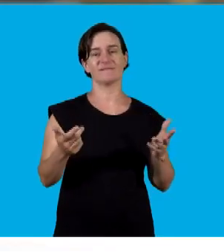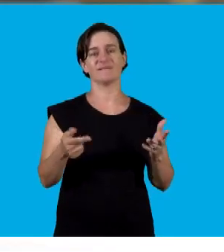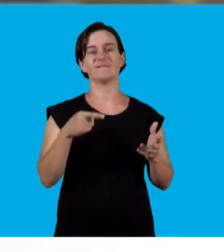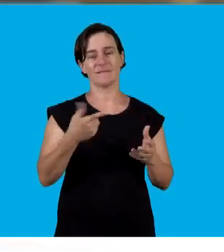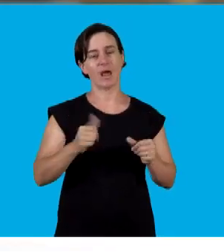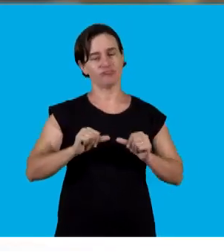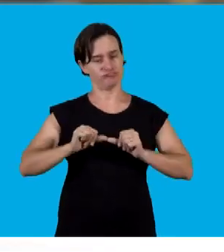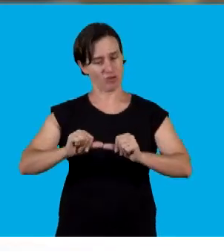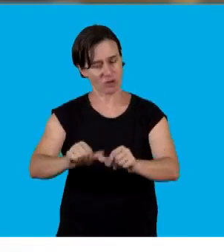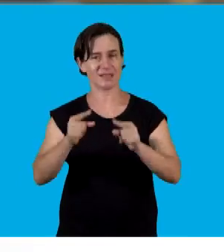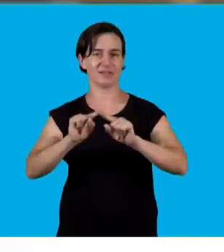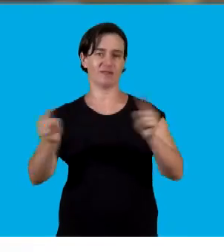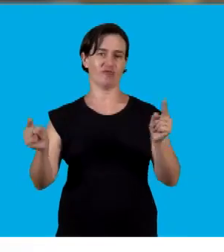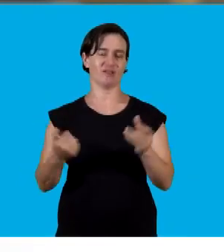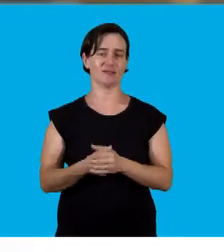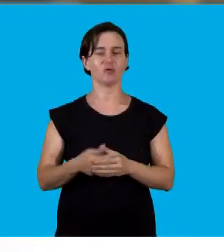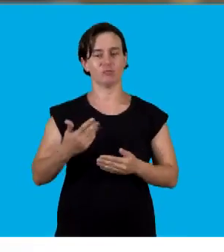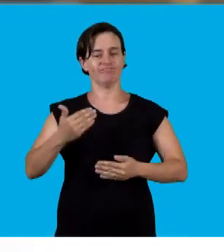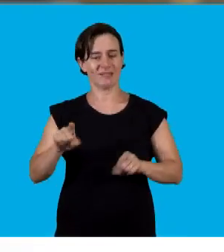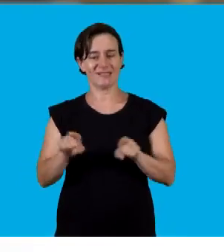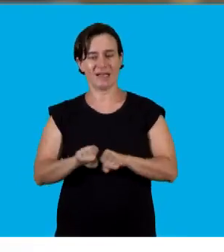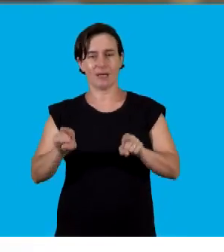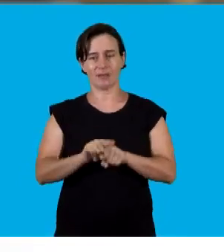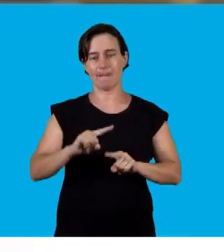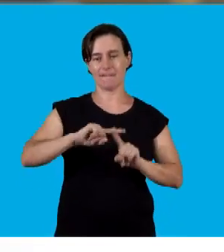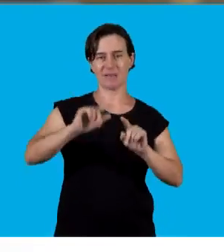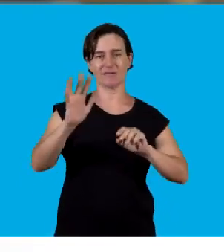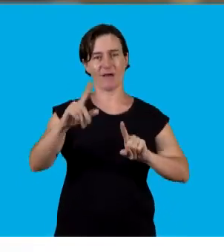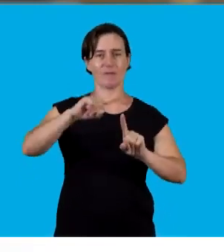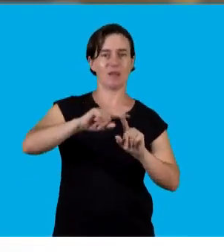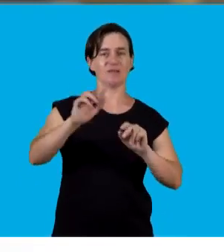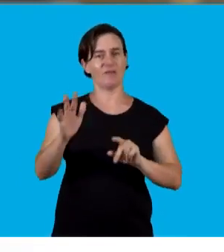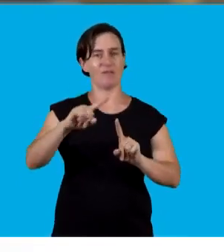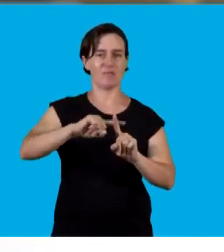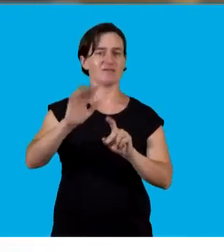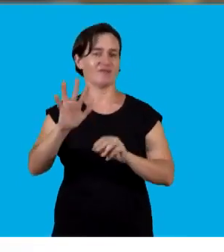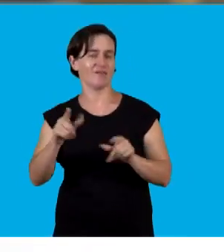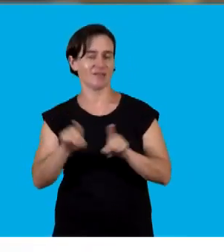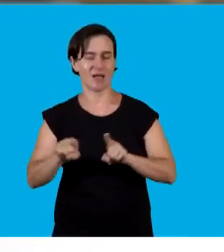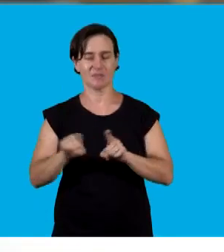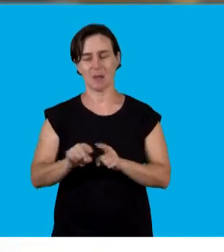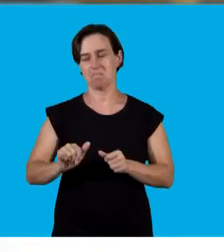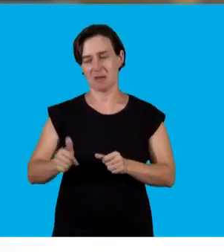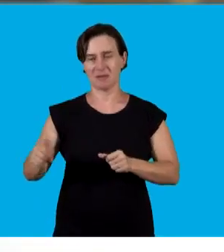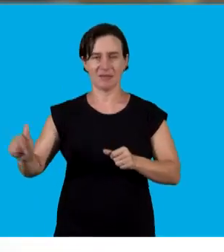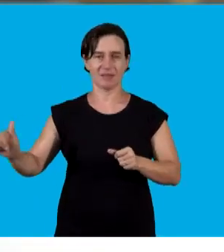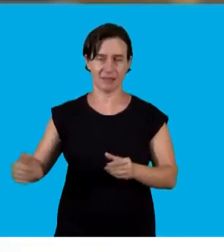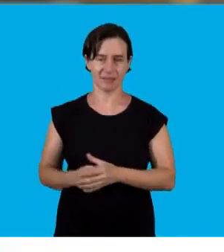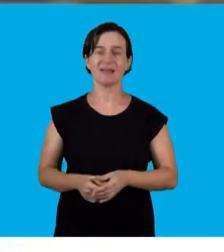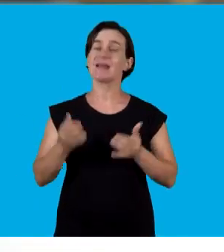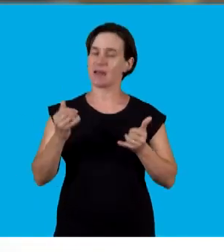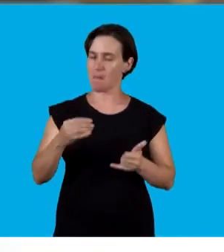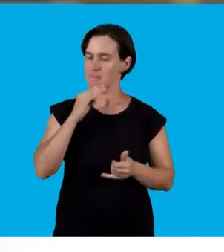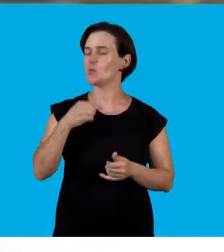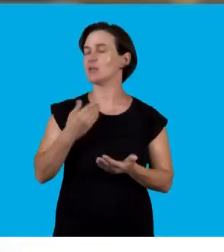our constant difference. That 5 is our constant difference. And once we have a constant difference, then we can definitely